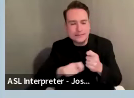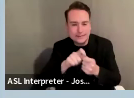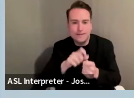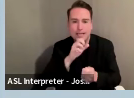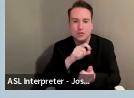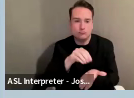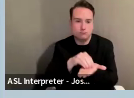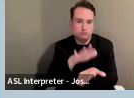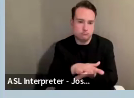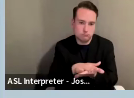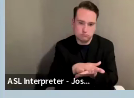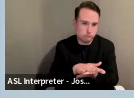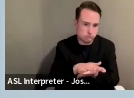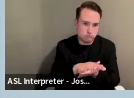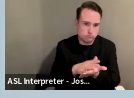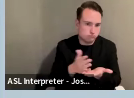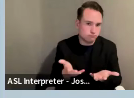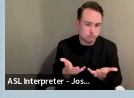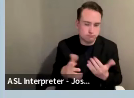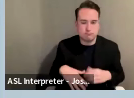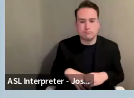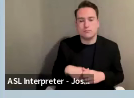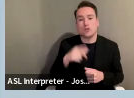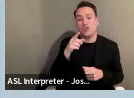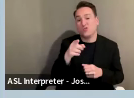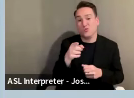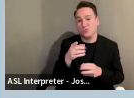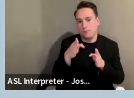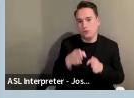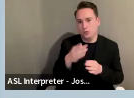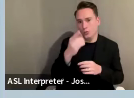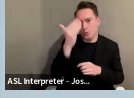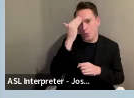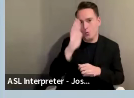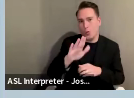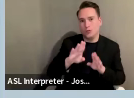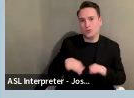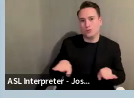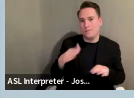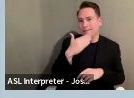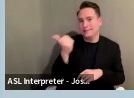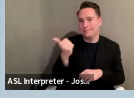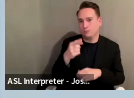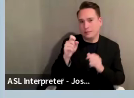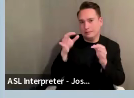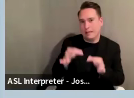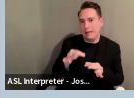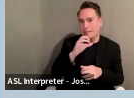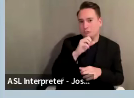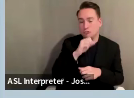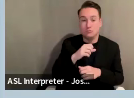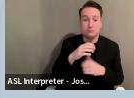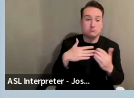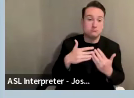for them until whatever age you decide upon. And you're the person who knows your kids the best, so you get to decide that age. It might be 25, it